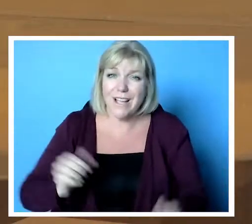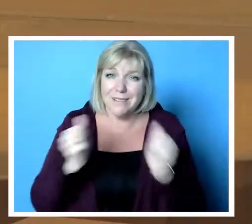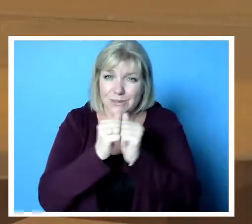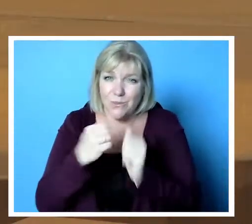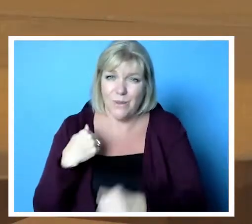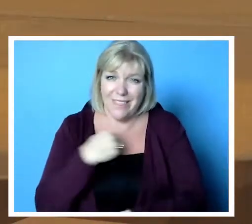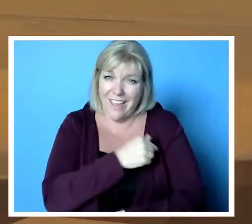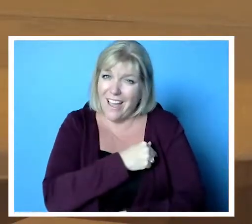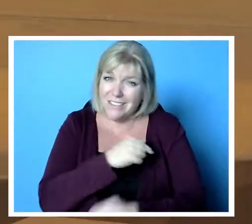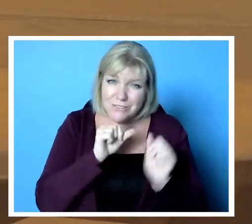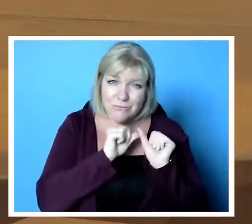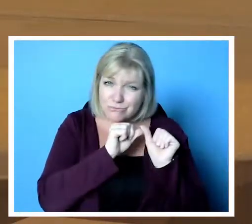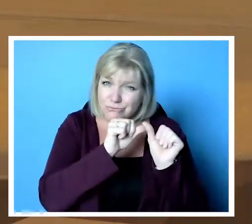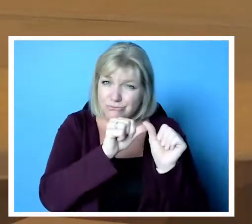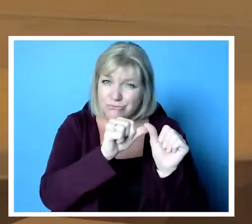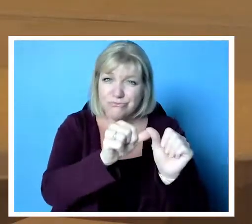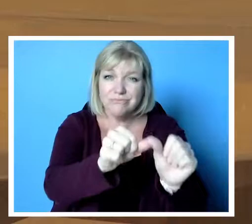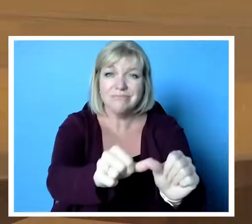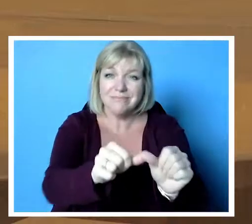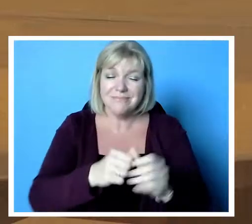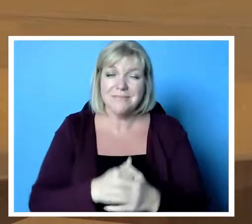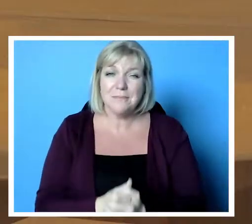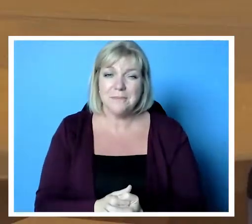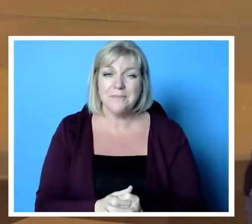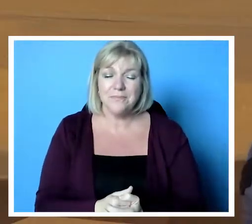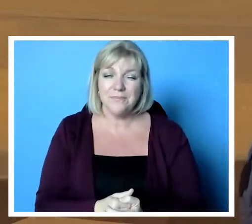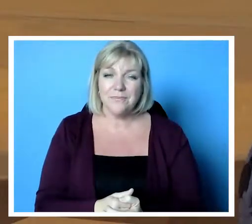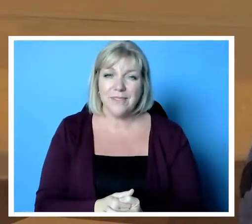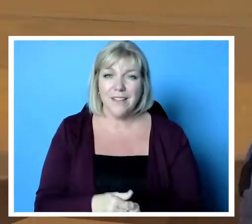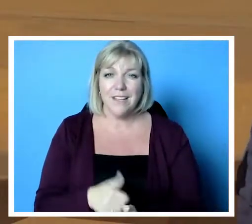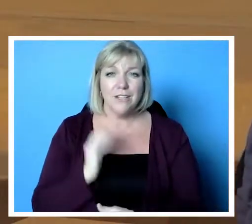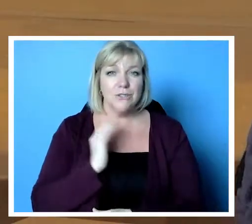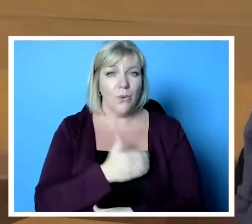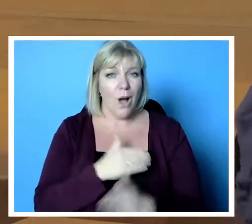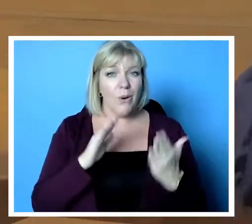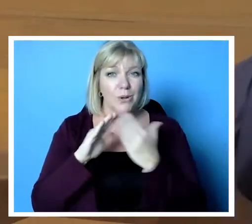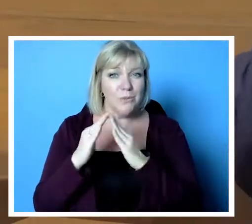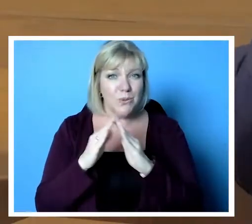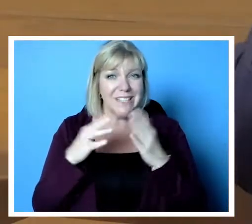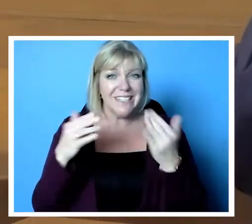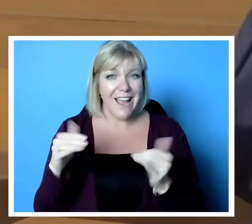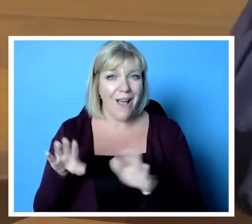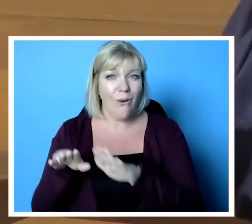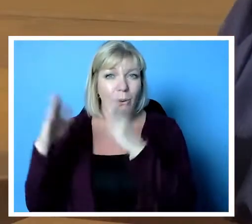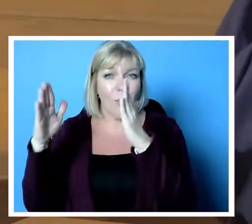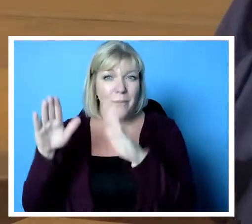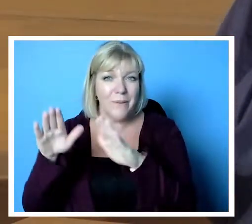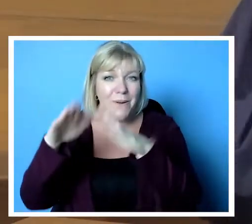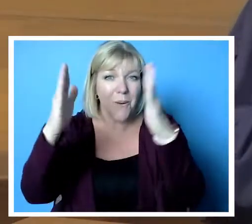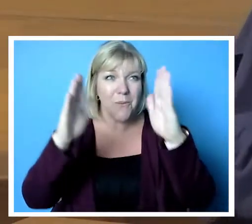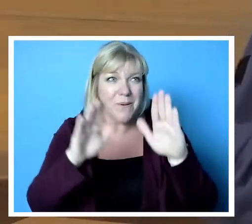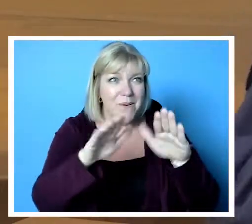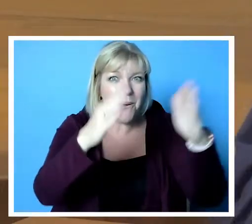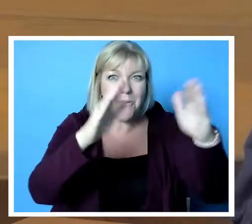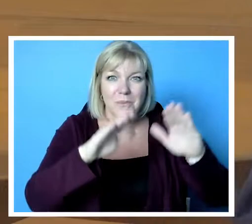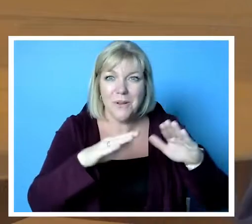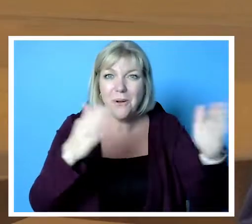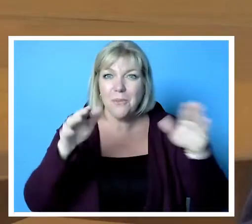recovery. So as our communities start to open more and more, and we see a light at the end of this